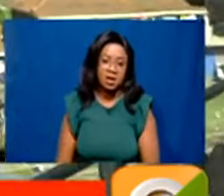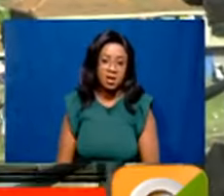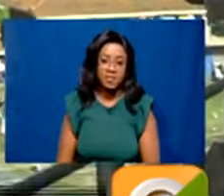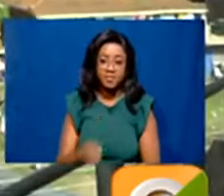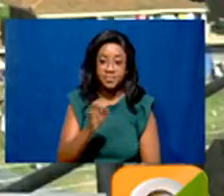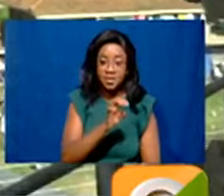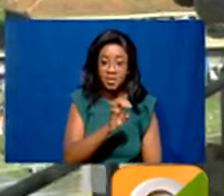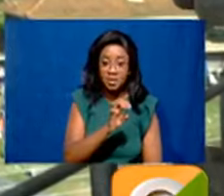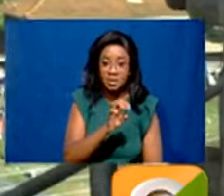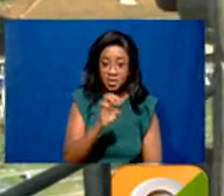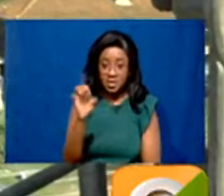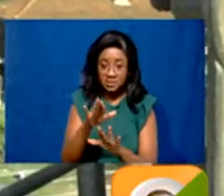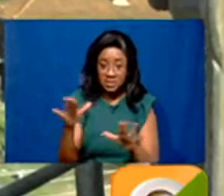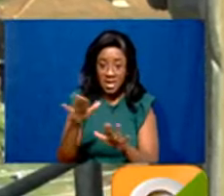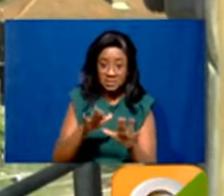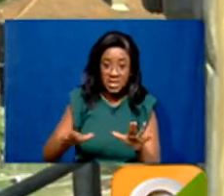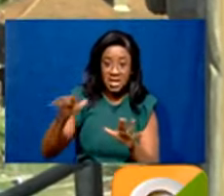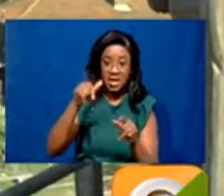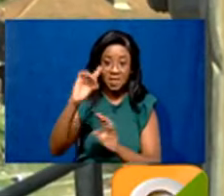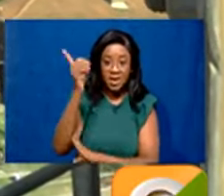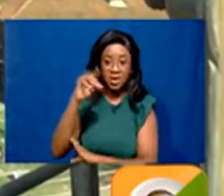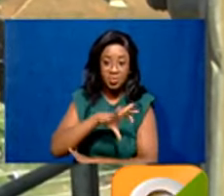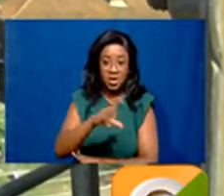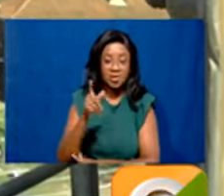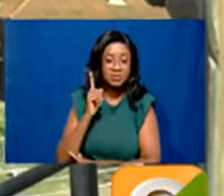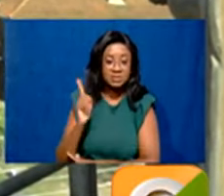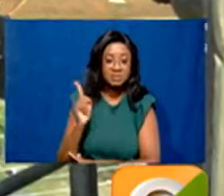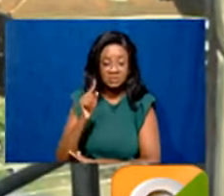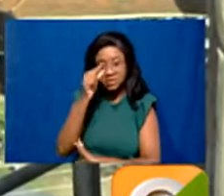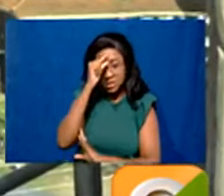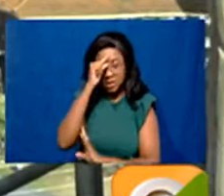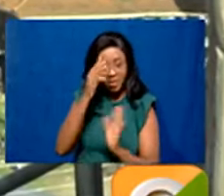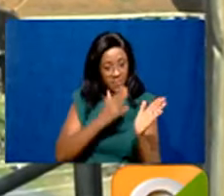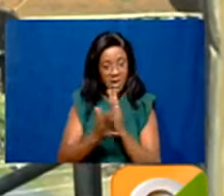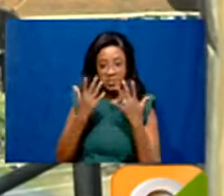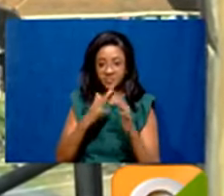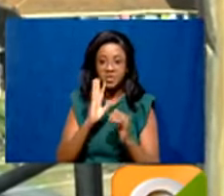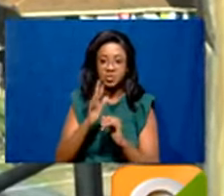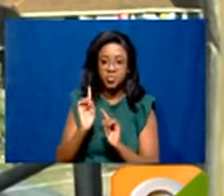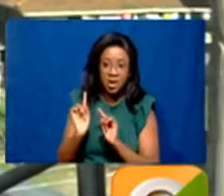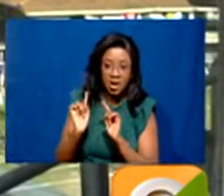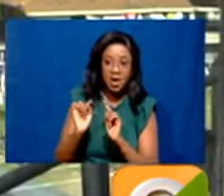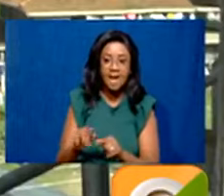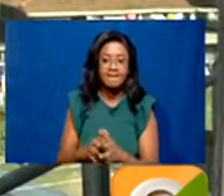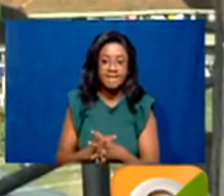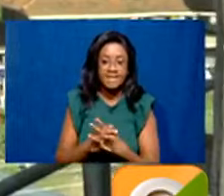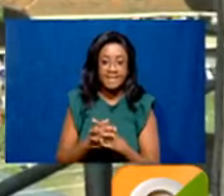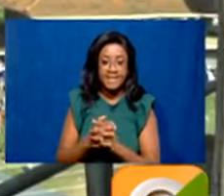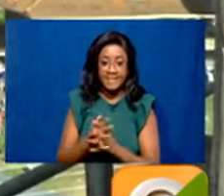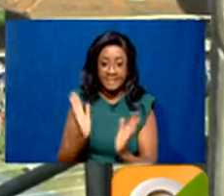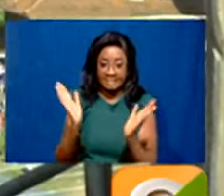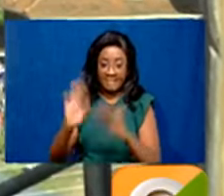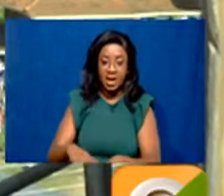Eastlands area in Nairobi County is among locations where the government has invested heavily in